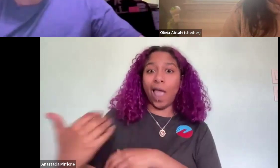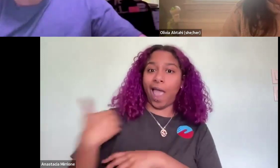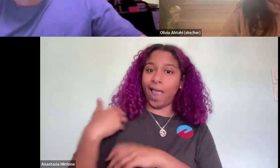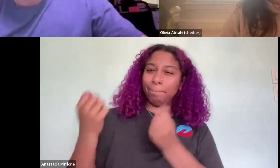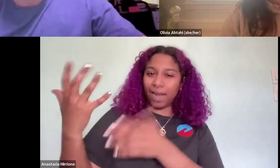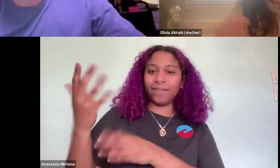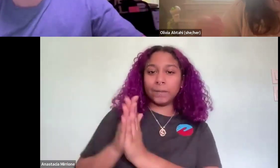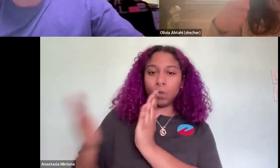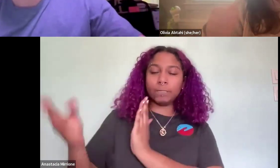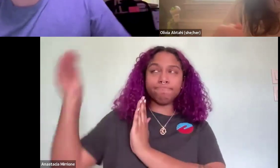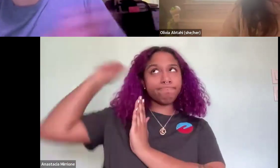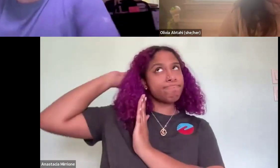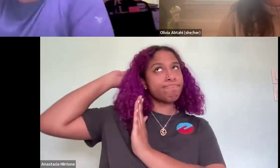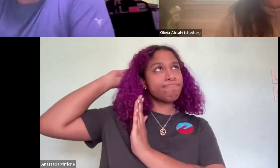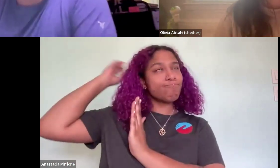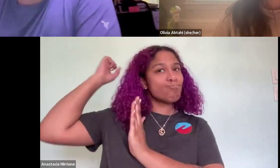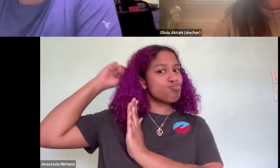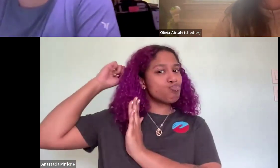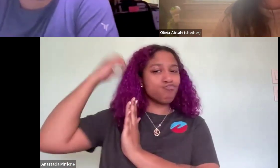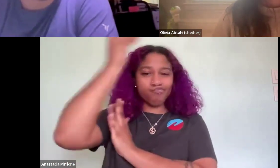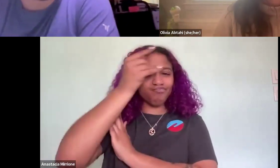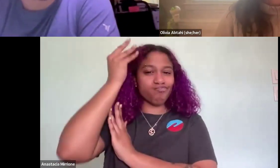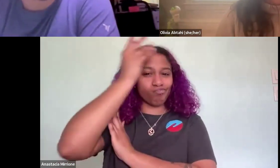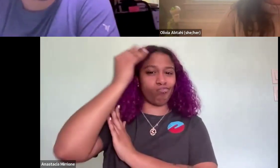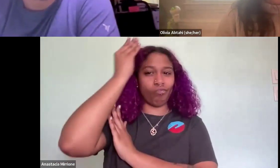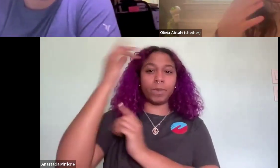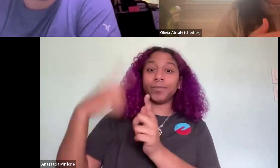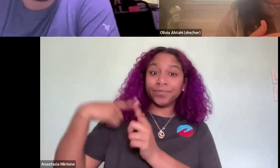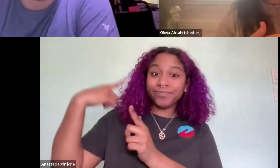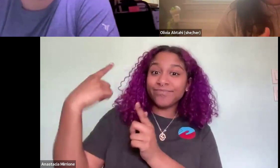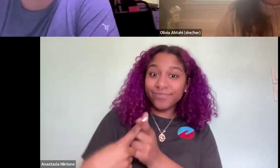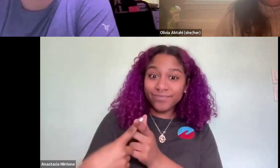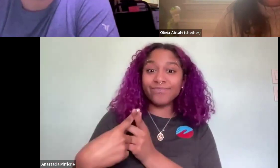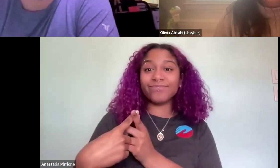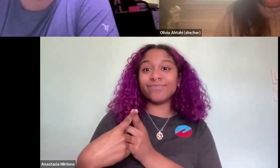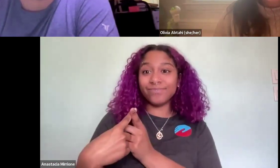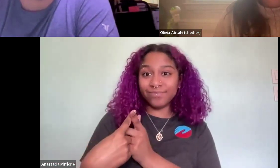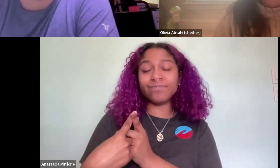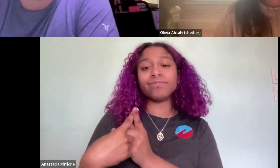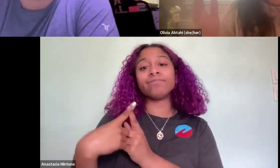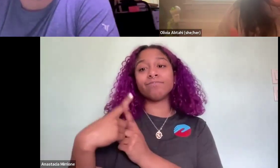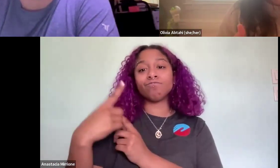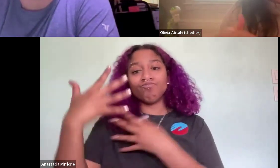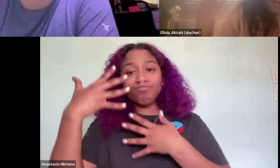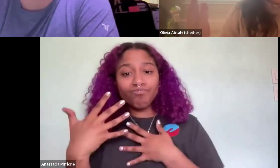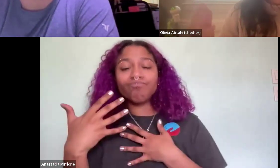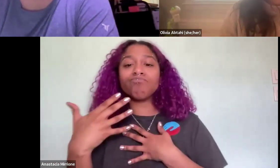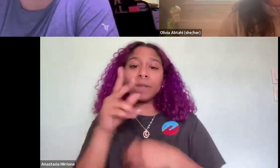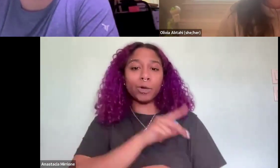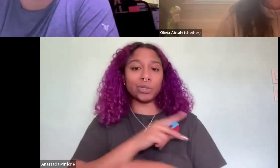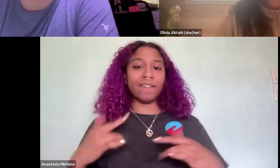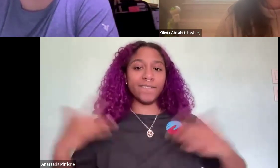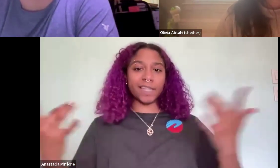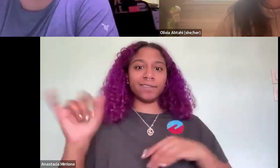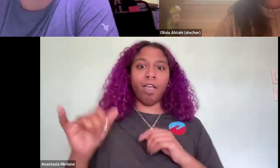of, my brain just kind of simmering on the stove. And then these, unfortunate personal events were really kind of like the